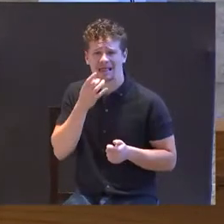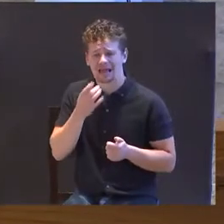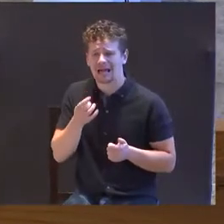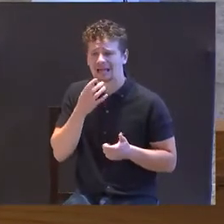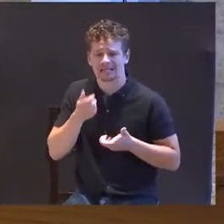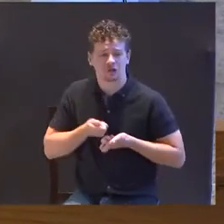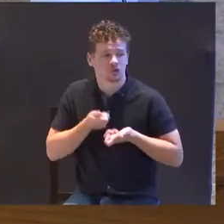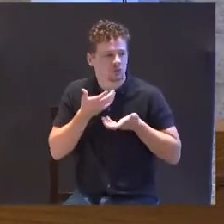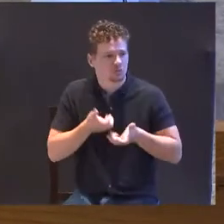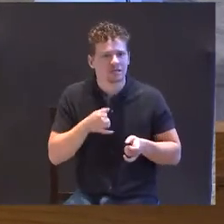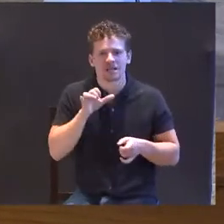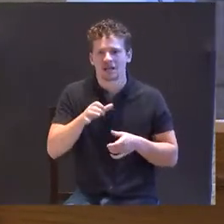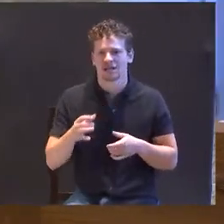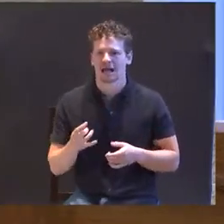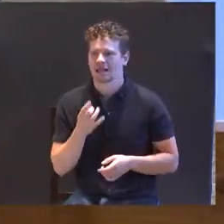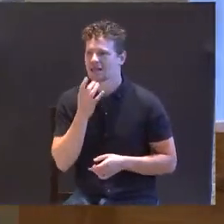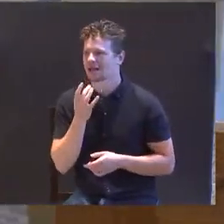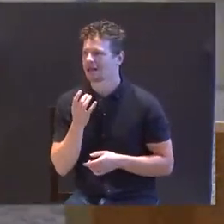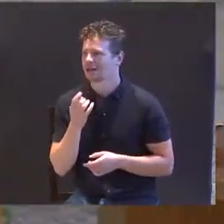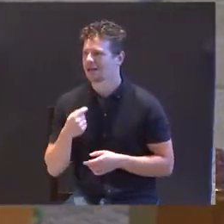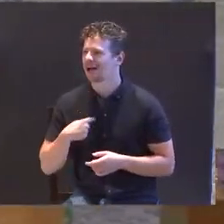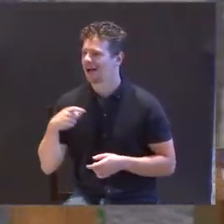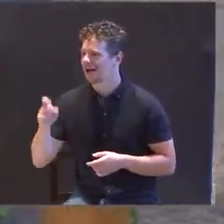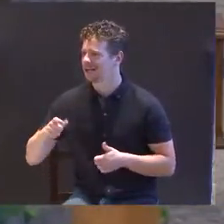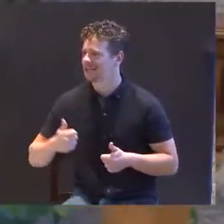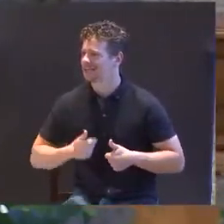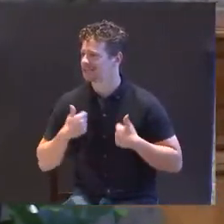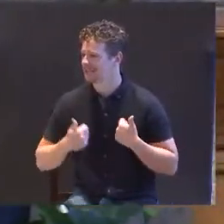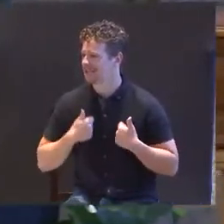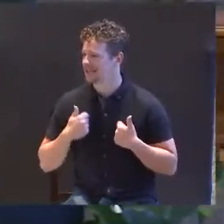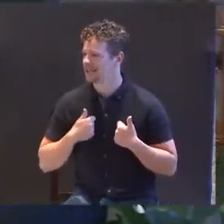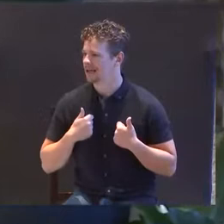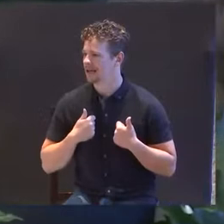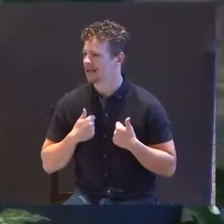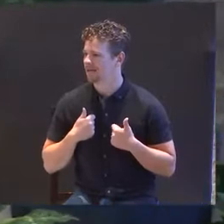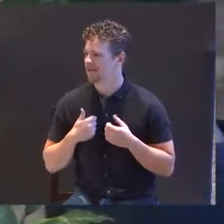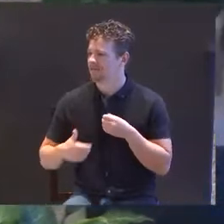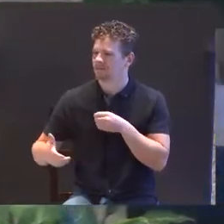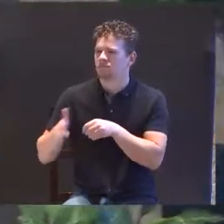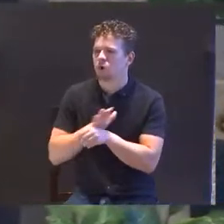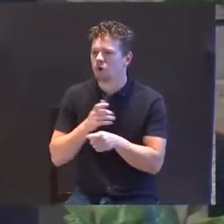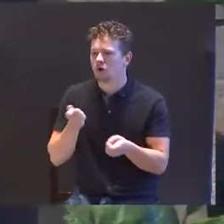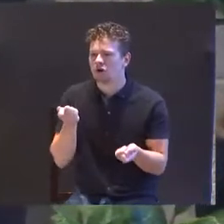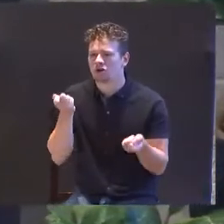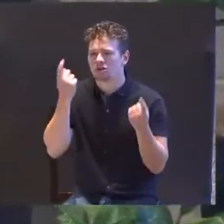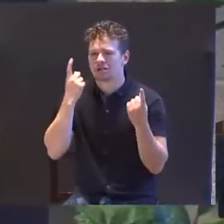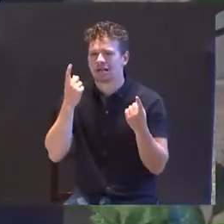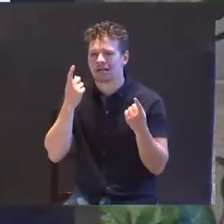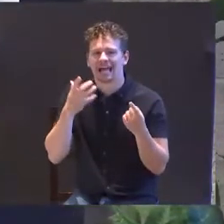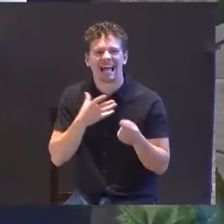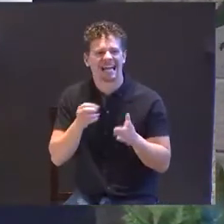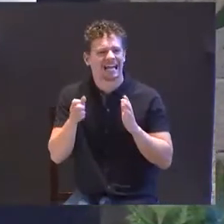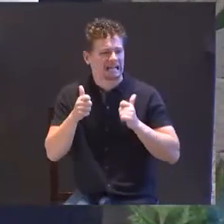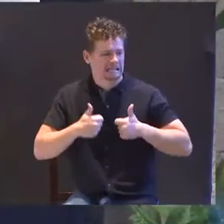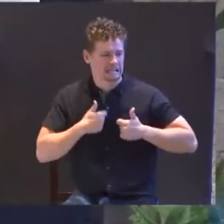that I have to live consciously, and I have to practice the principles as I understand the principles. Practice these